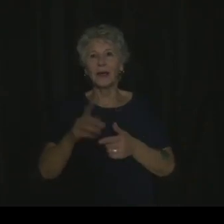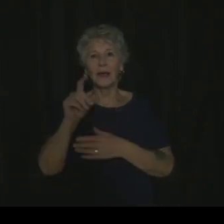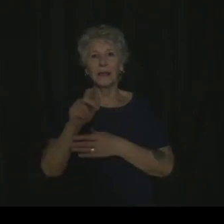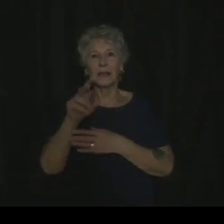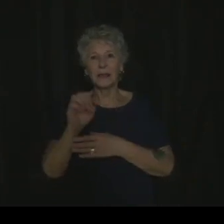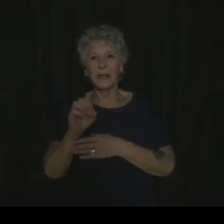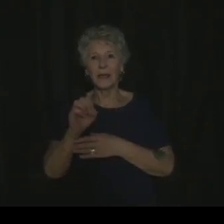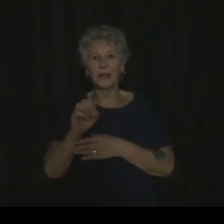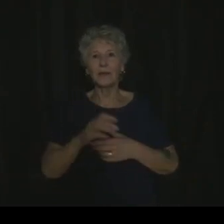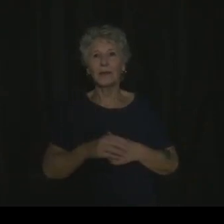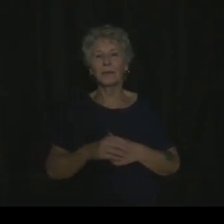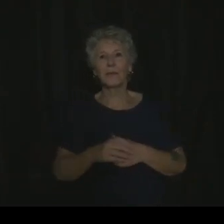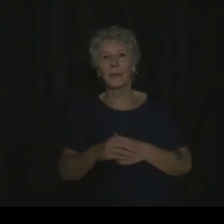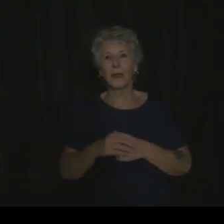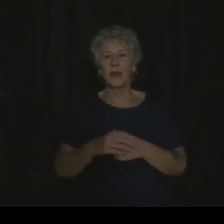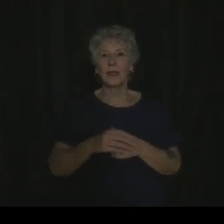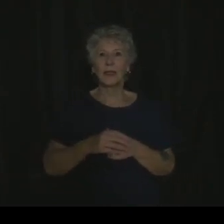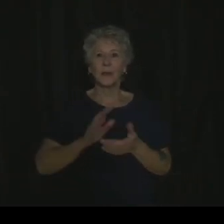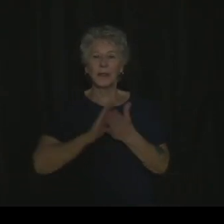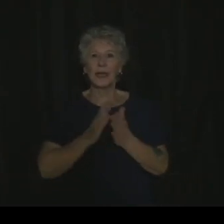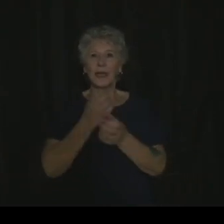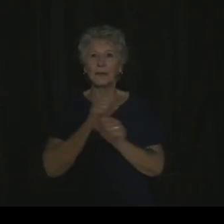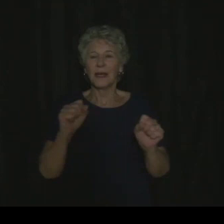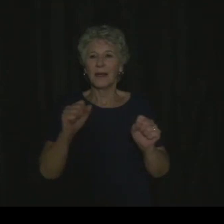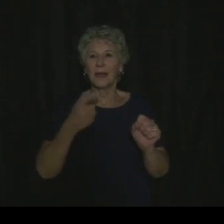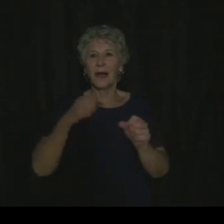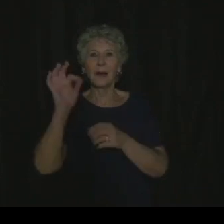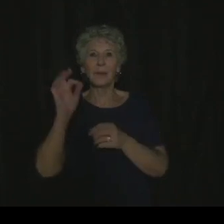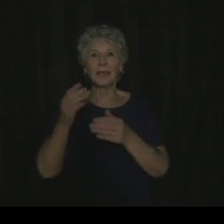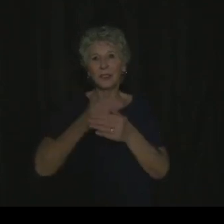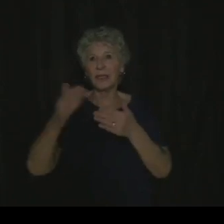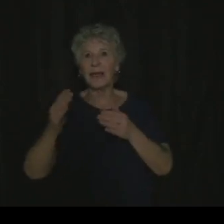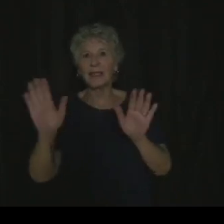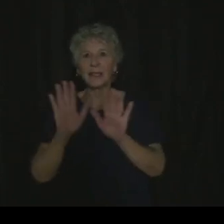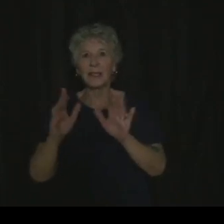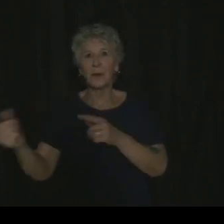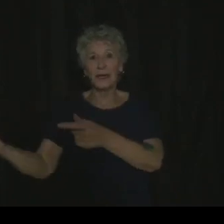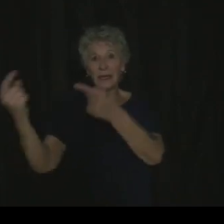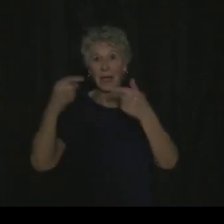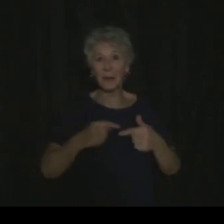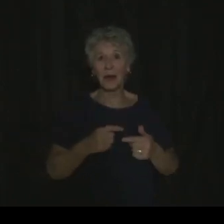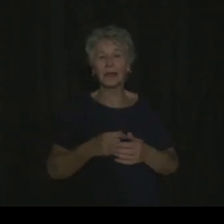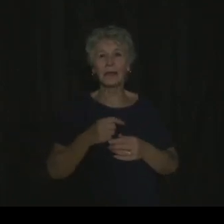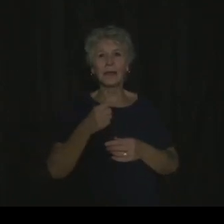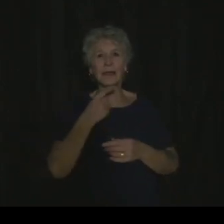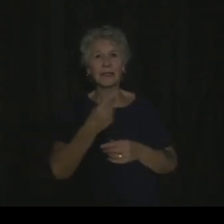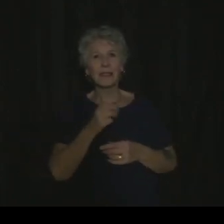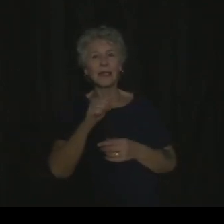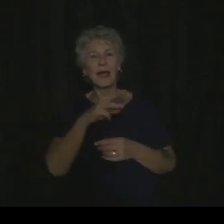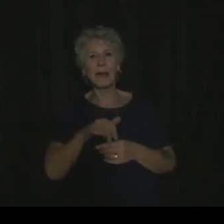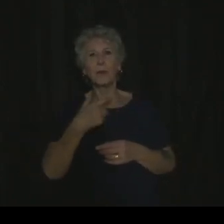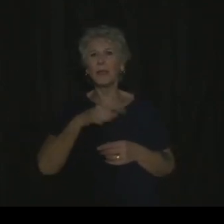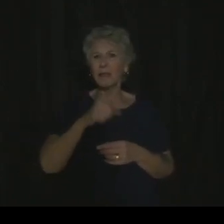believed in the Lord on October 4th, and then I preached that following Sunday. And when he came back, he said to his wife, Amy, that we need to find a